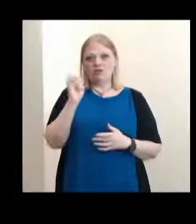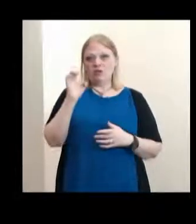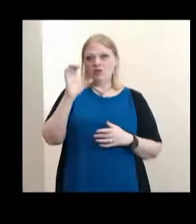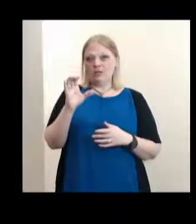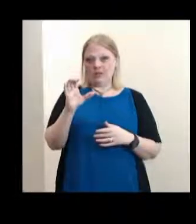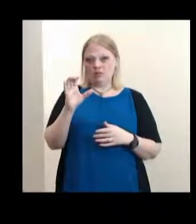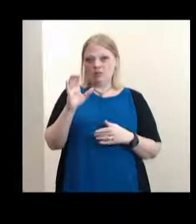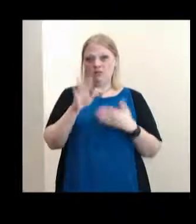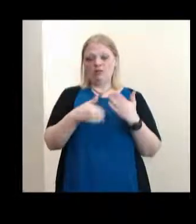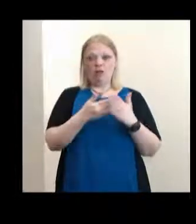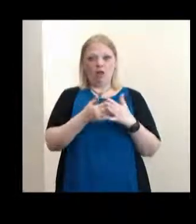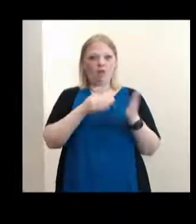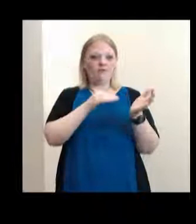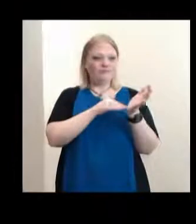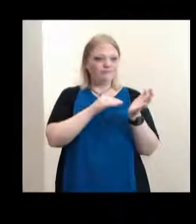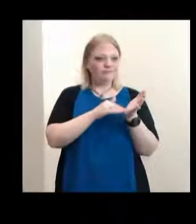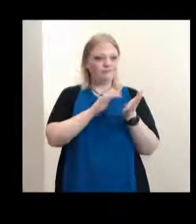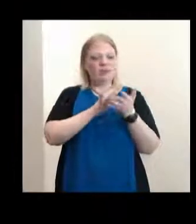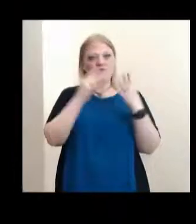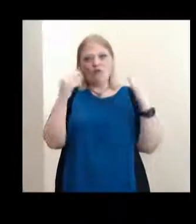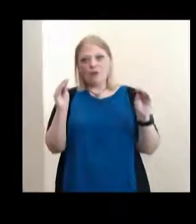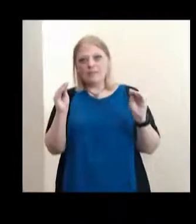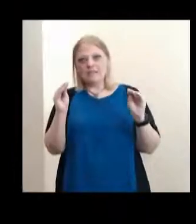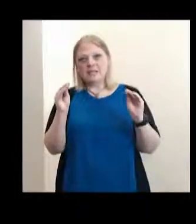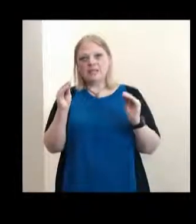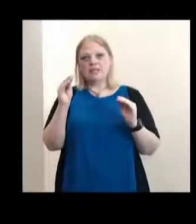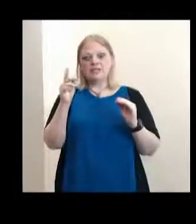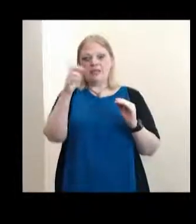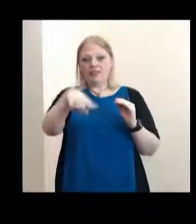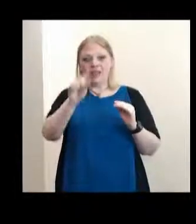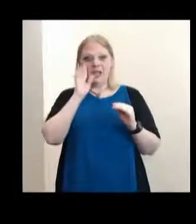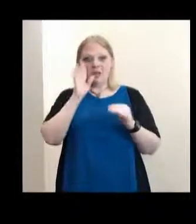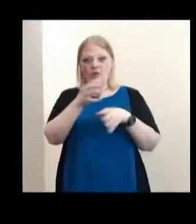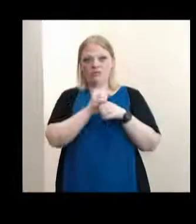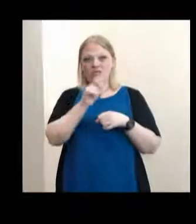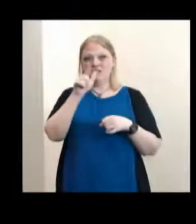all the providers and pharmacies, they're going to be receiving